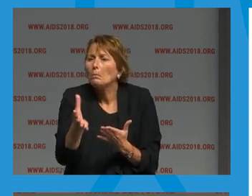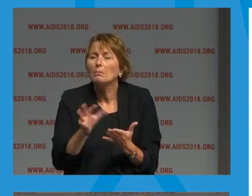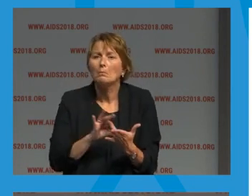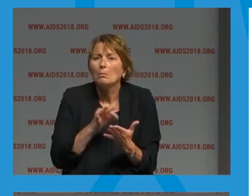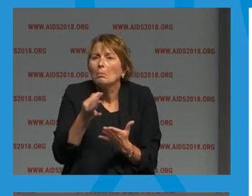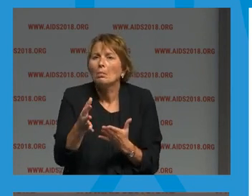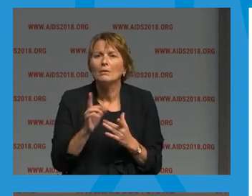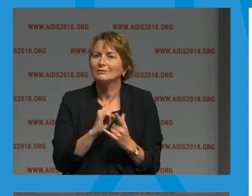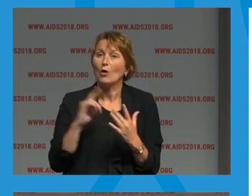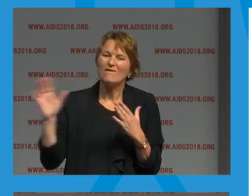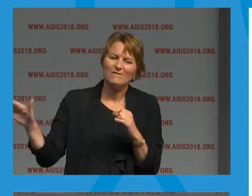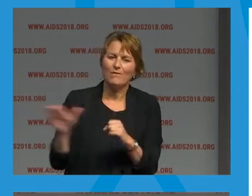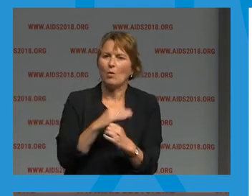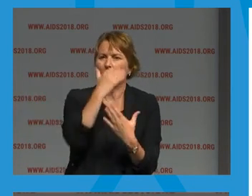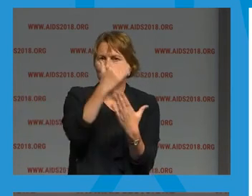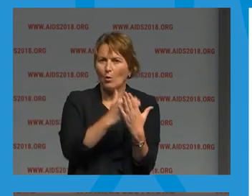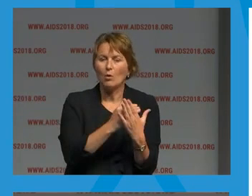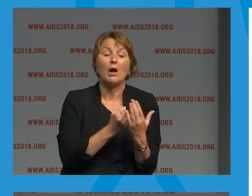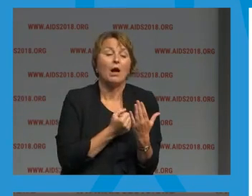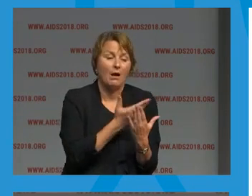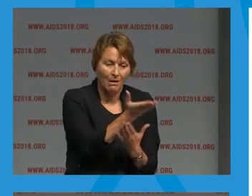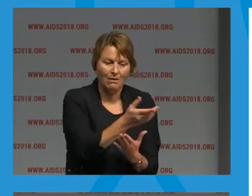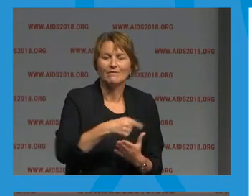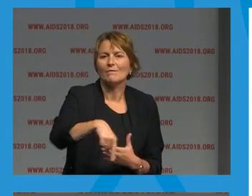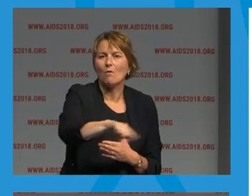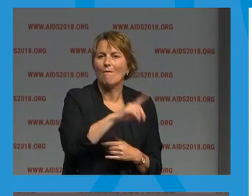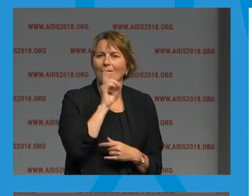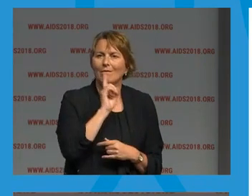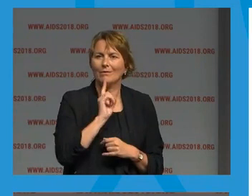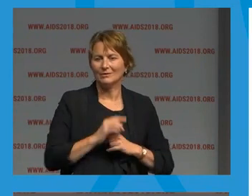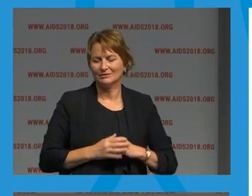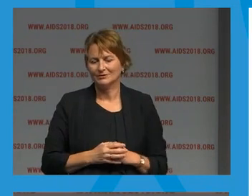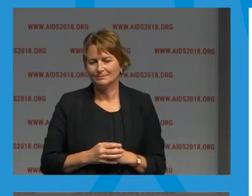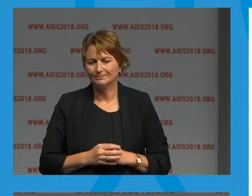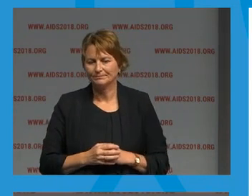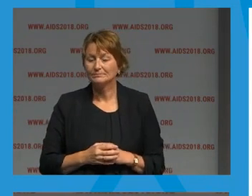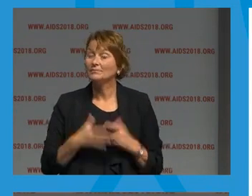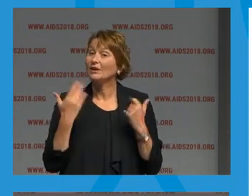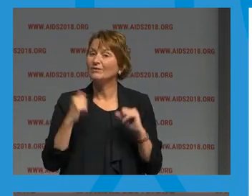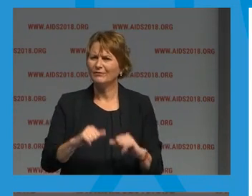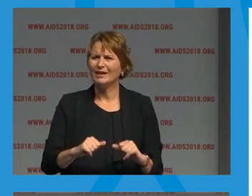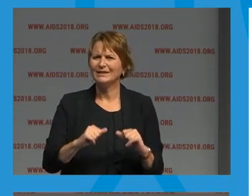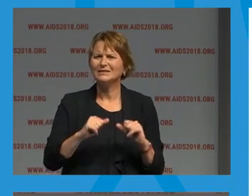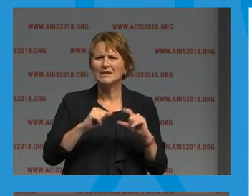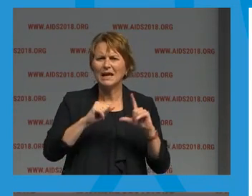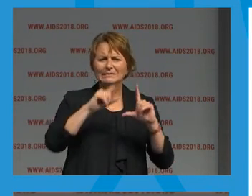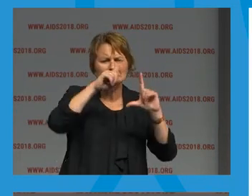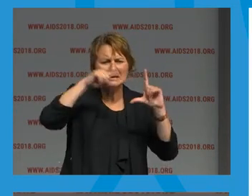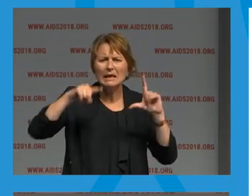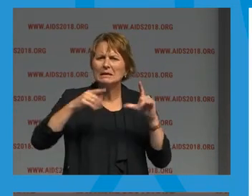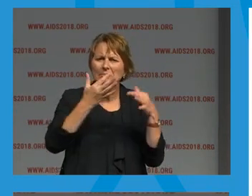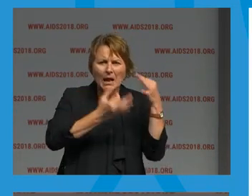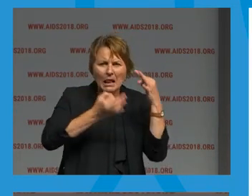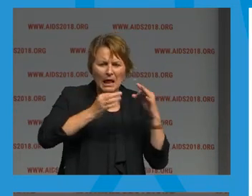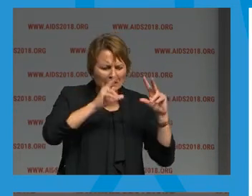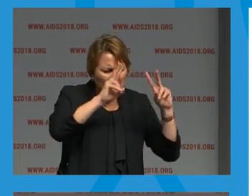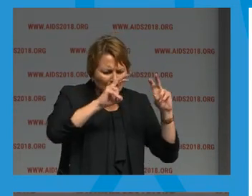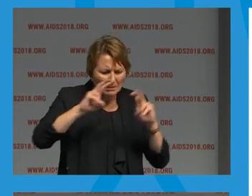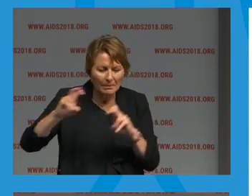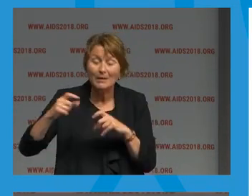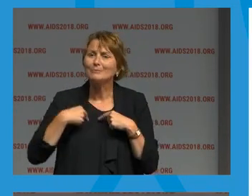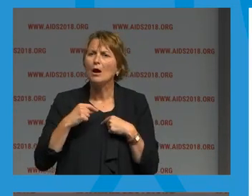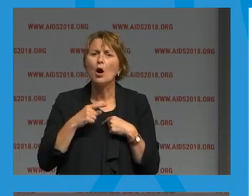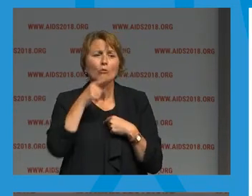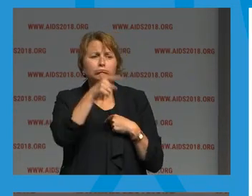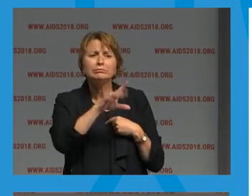girls. And that's the piece that's lacking. We also did qualitative analysis, and we visited the sites. Our DREAMS team